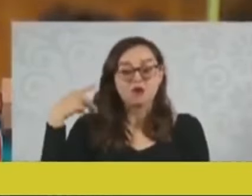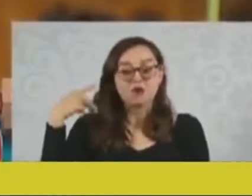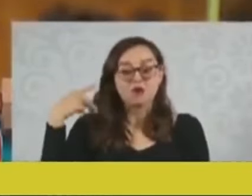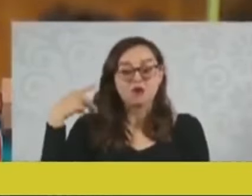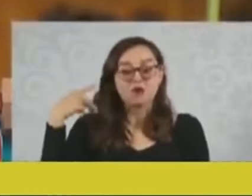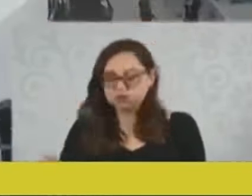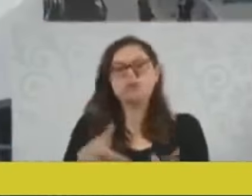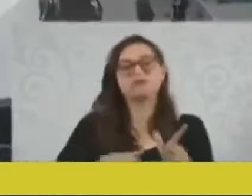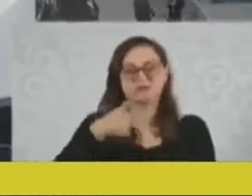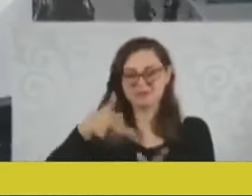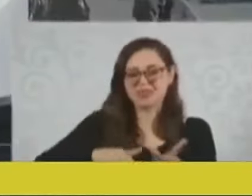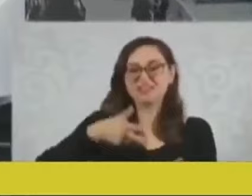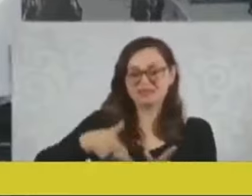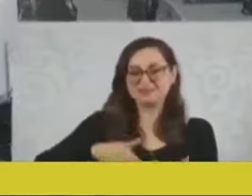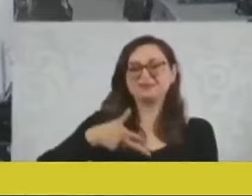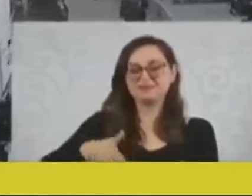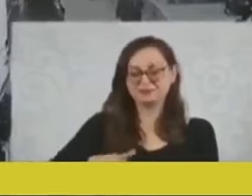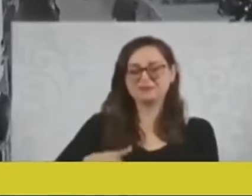train.